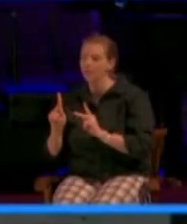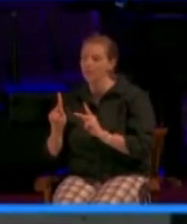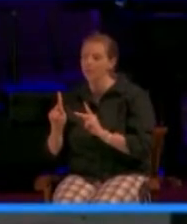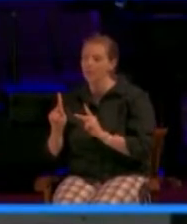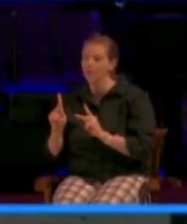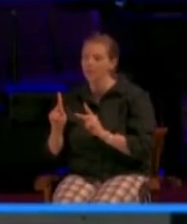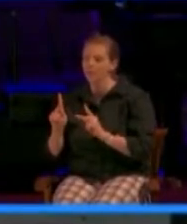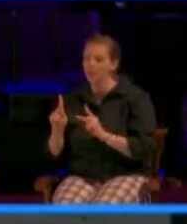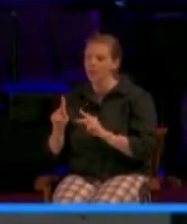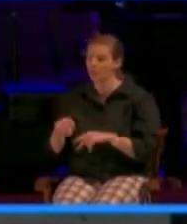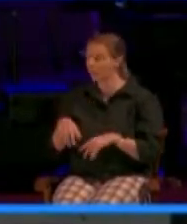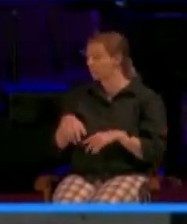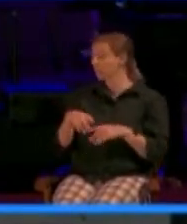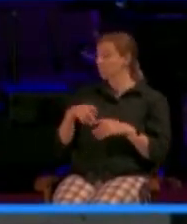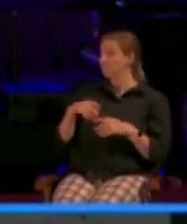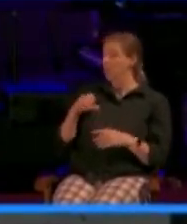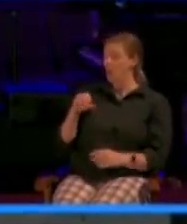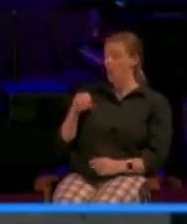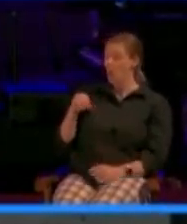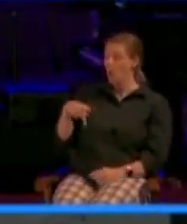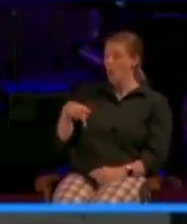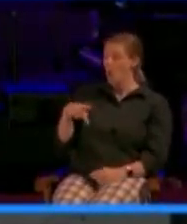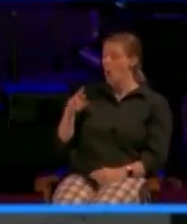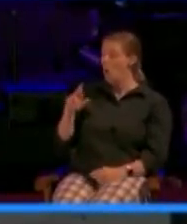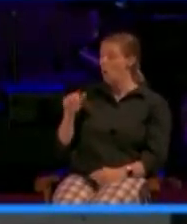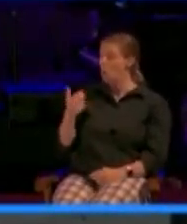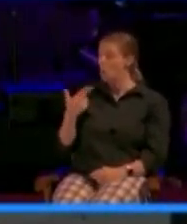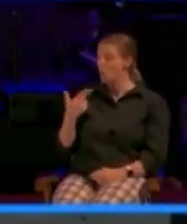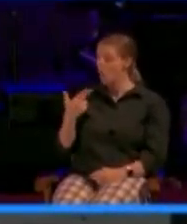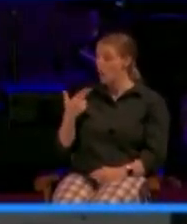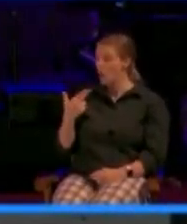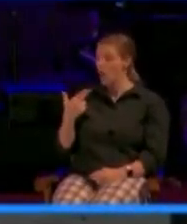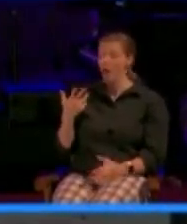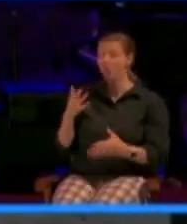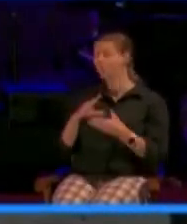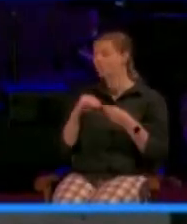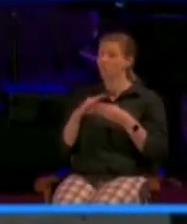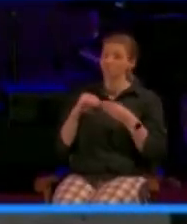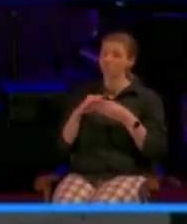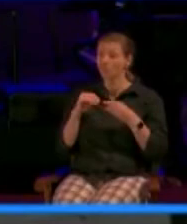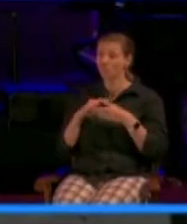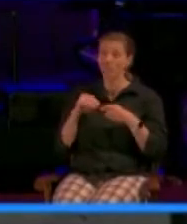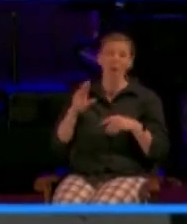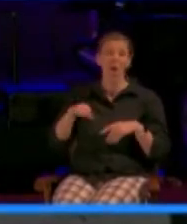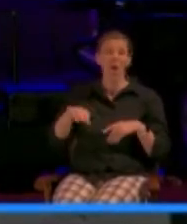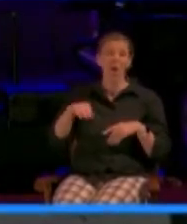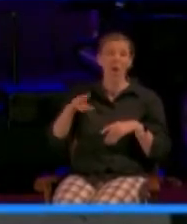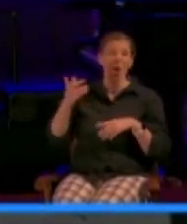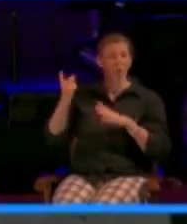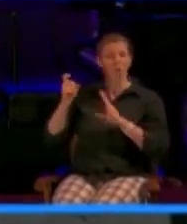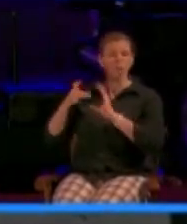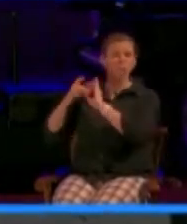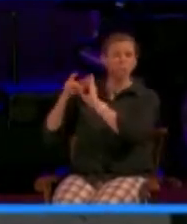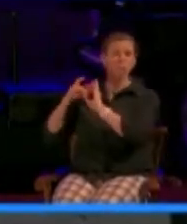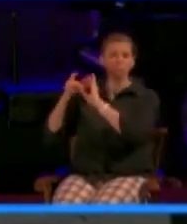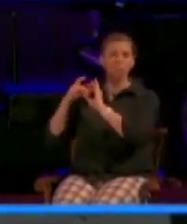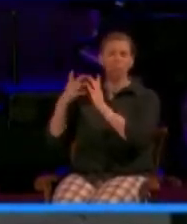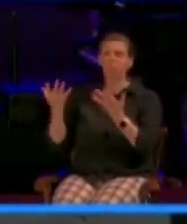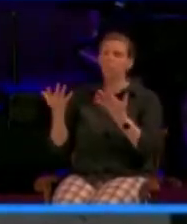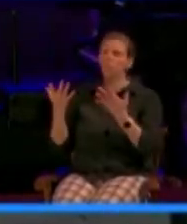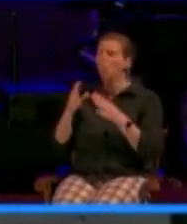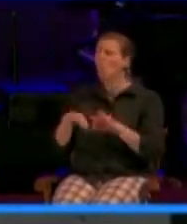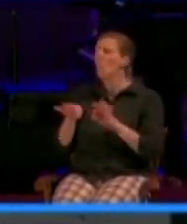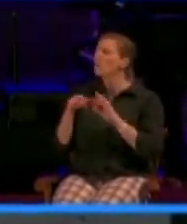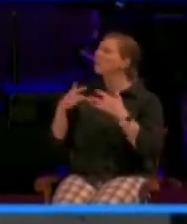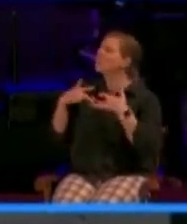God. And about this spiritual, but it was never based on scripture. It's based on what she felt. So Jesus doesn't even